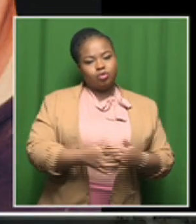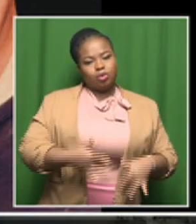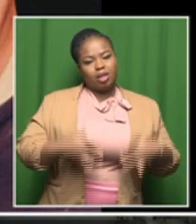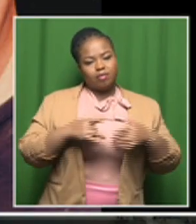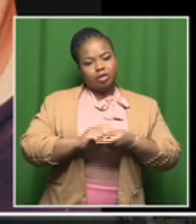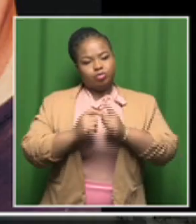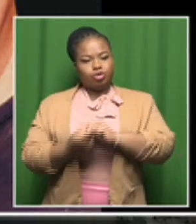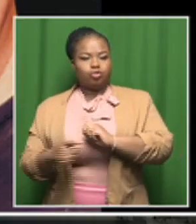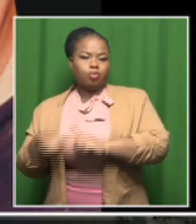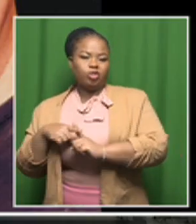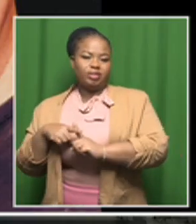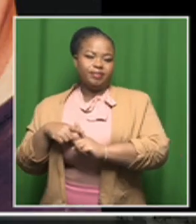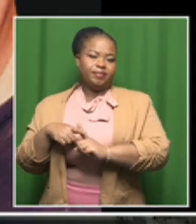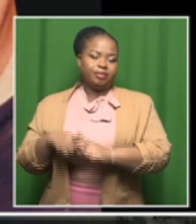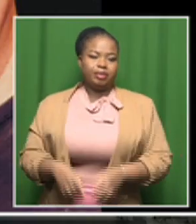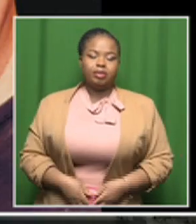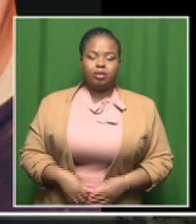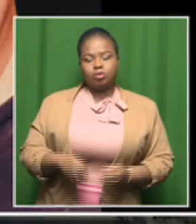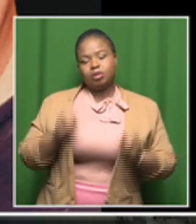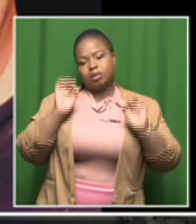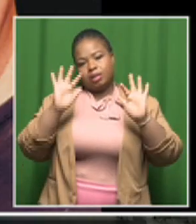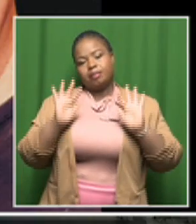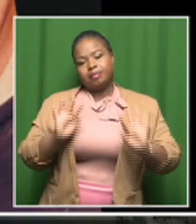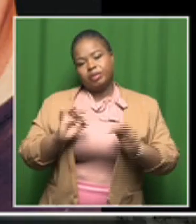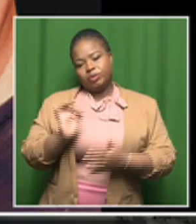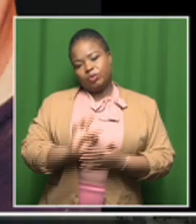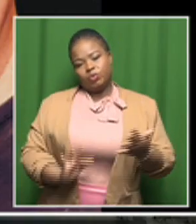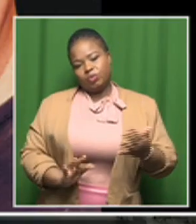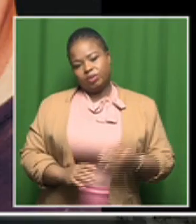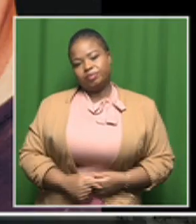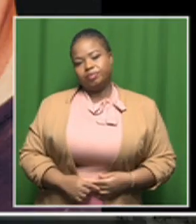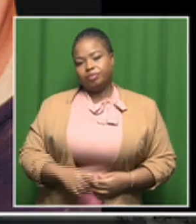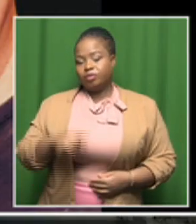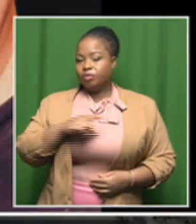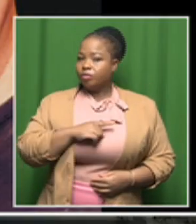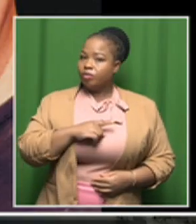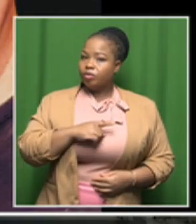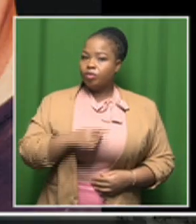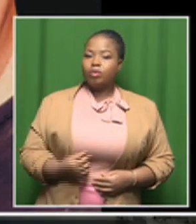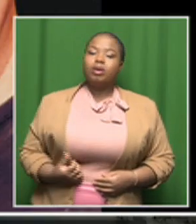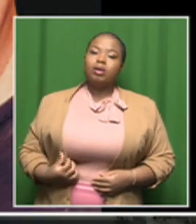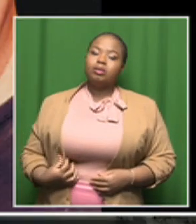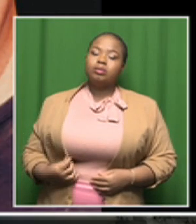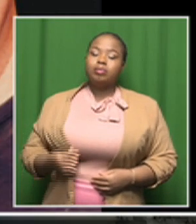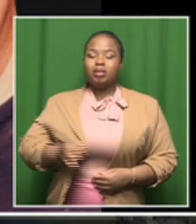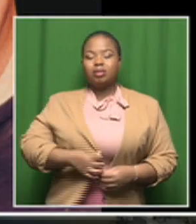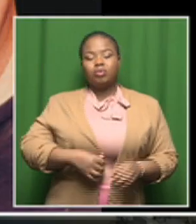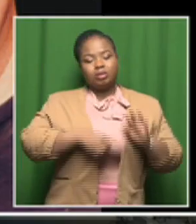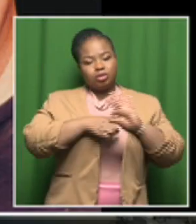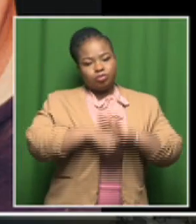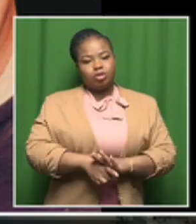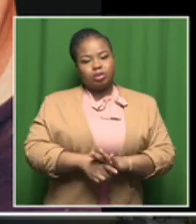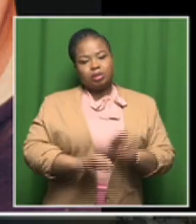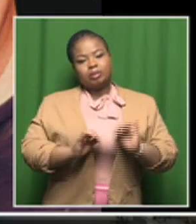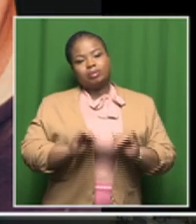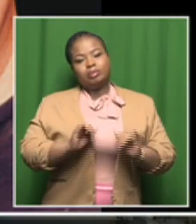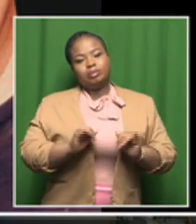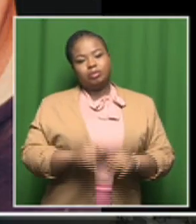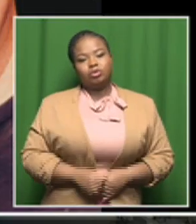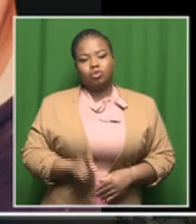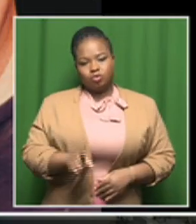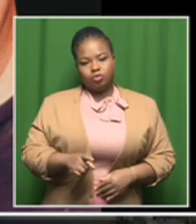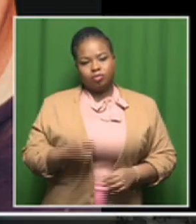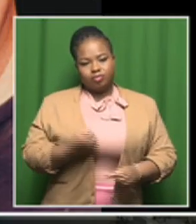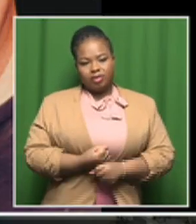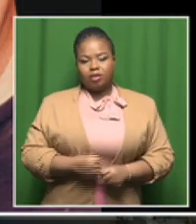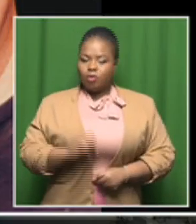with an amazing story and such beauty, because in the midst of this depression and this darkness, you made